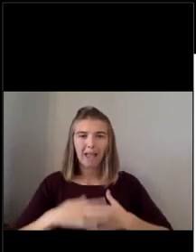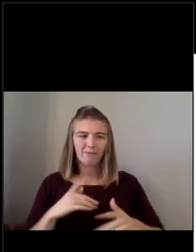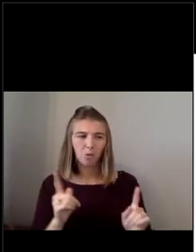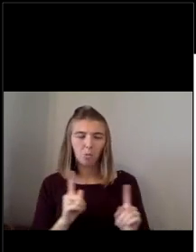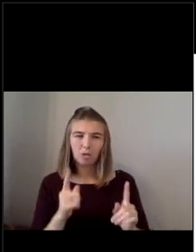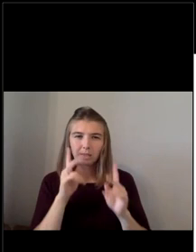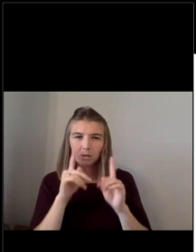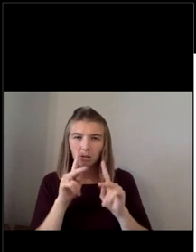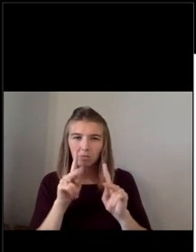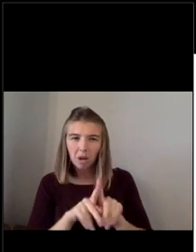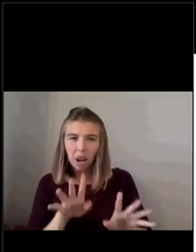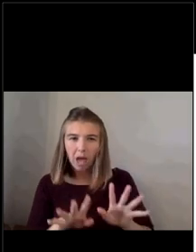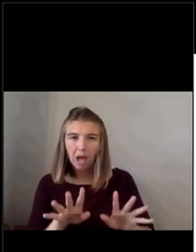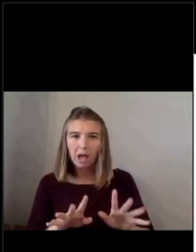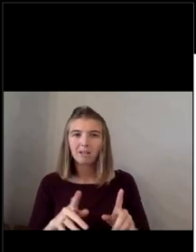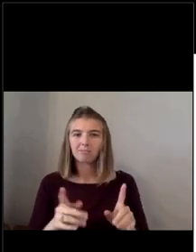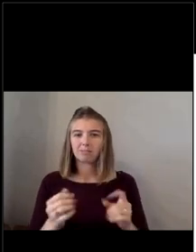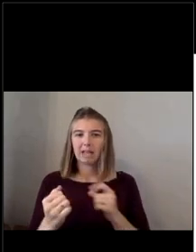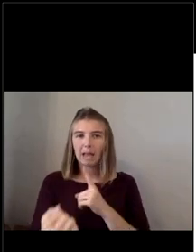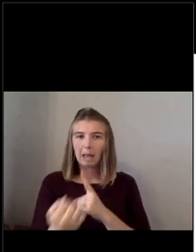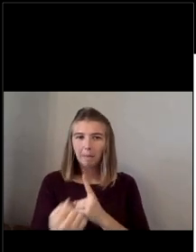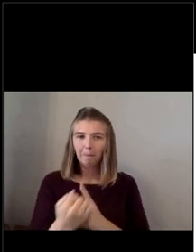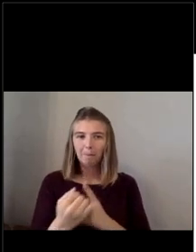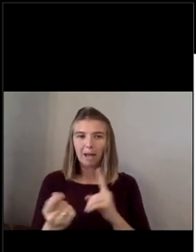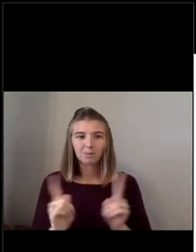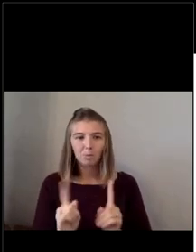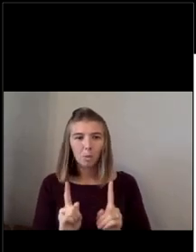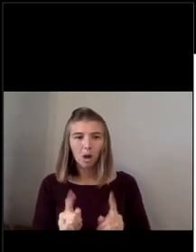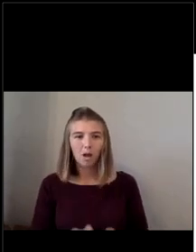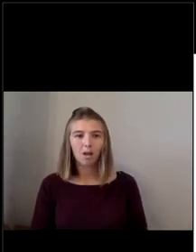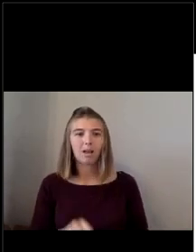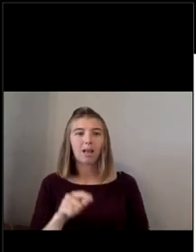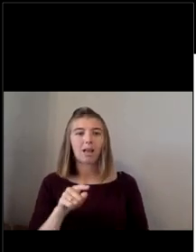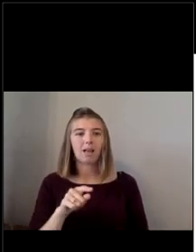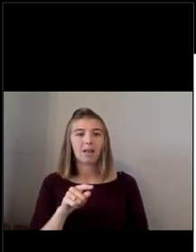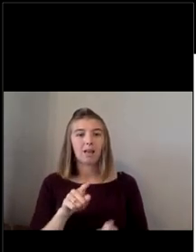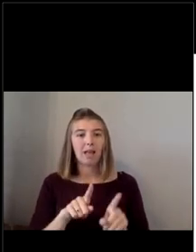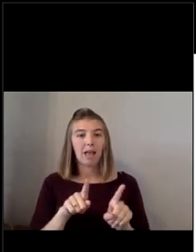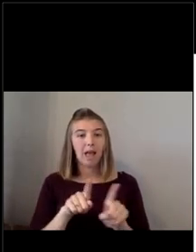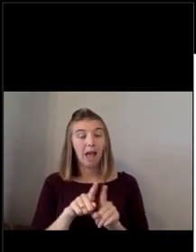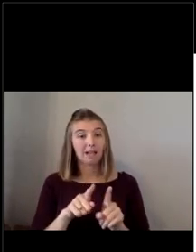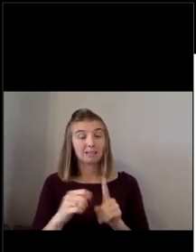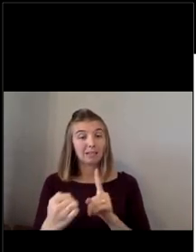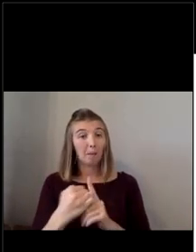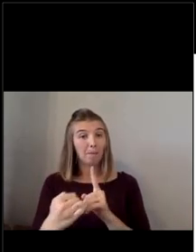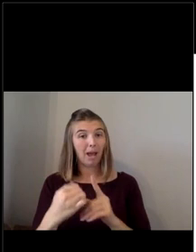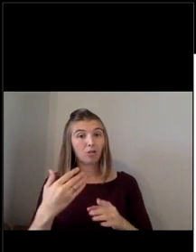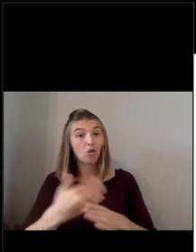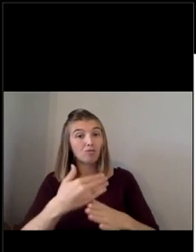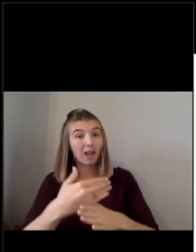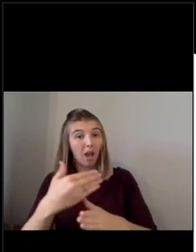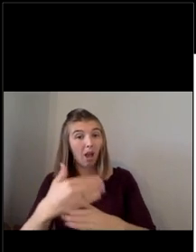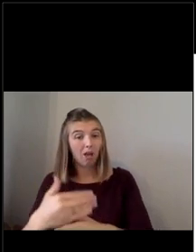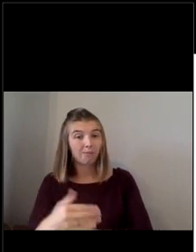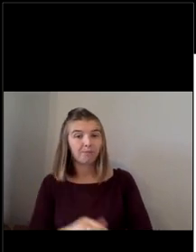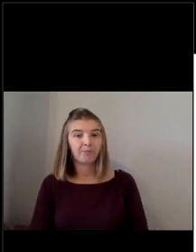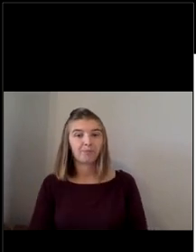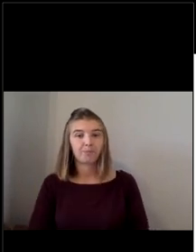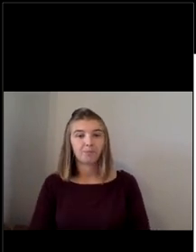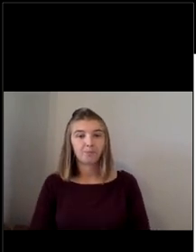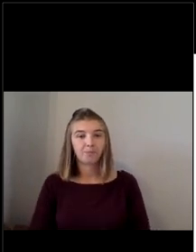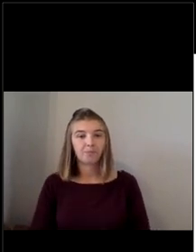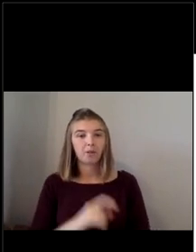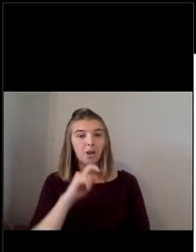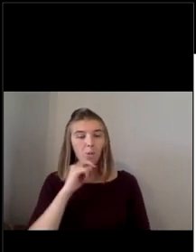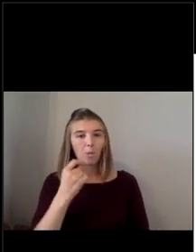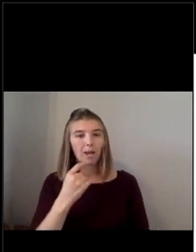the impact that bullying harassment can have on individuals and on their careers. We'll look at the difficulties that people face struggling to talk to friends and